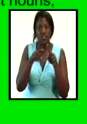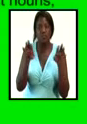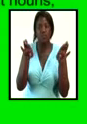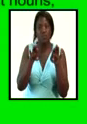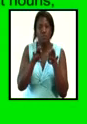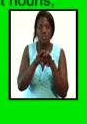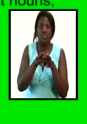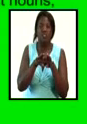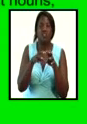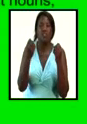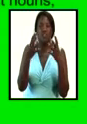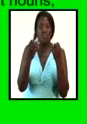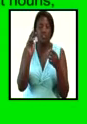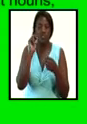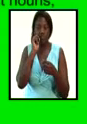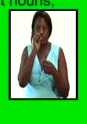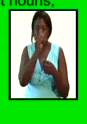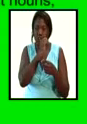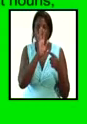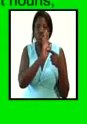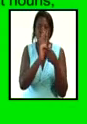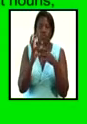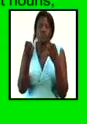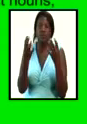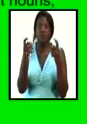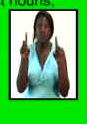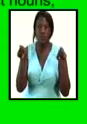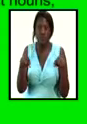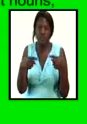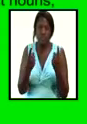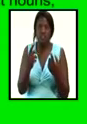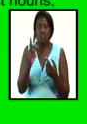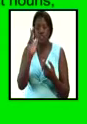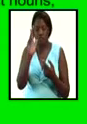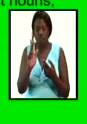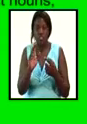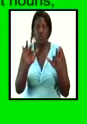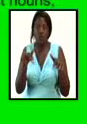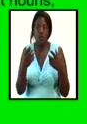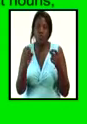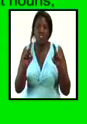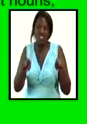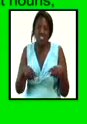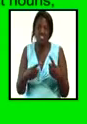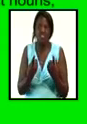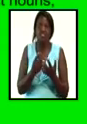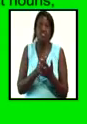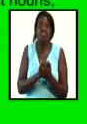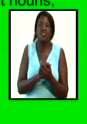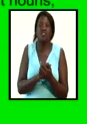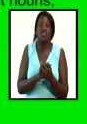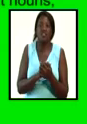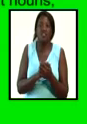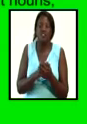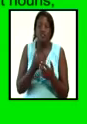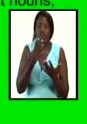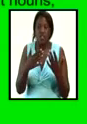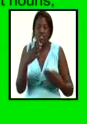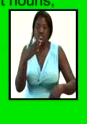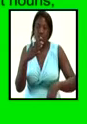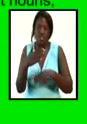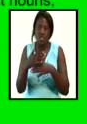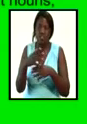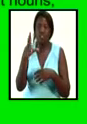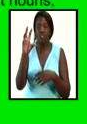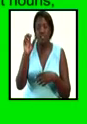indicates simply that there are more than one of the person or a thing in question. For most nouns, the plural form simply adds the letter